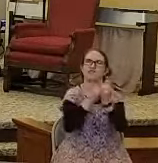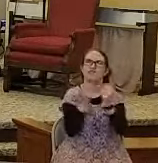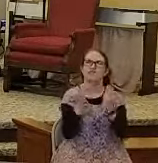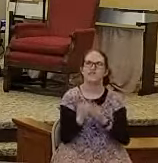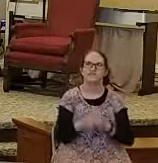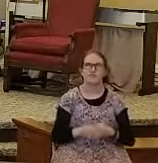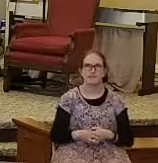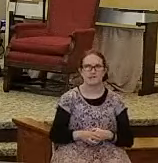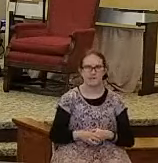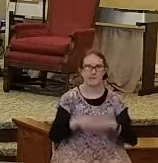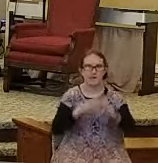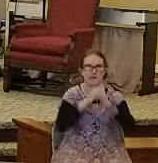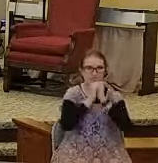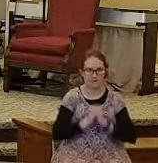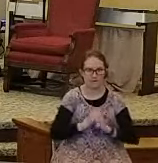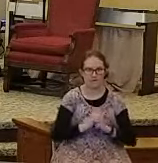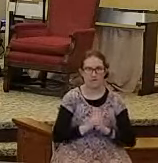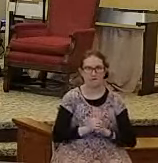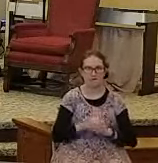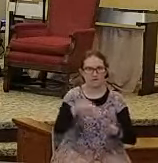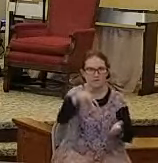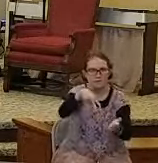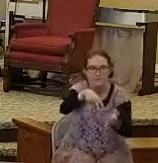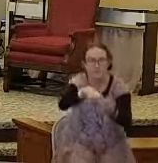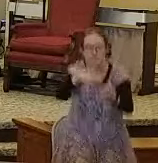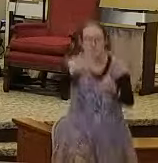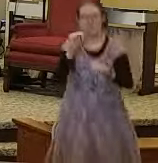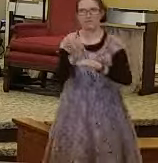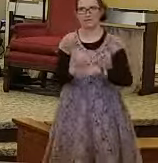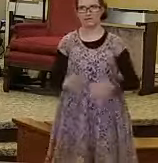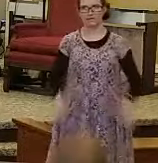Jesus. Amen. Amen. We can all stand tonight.